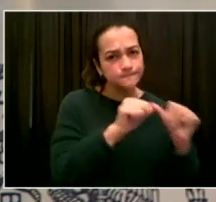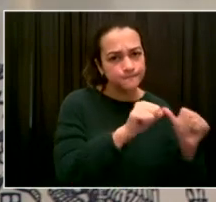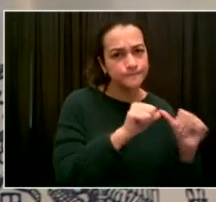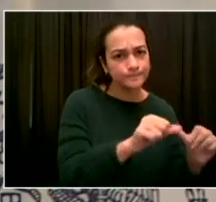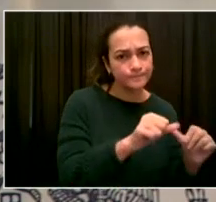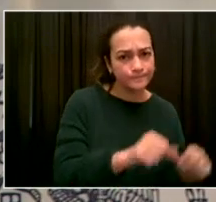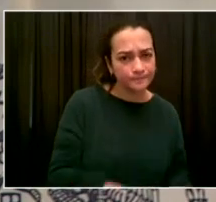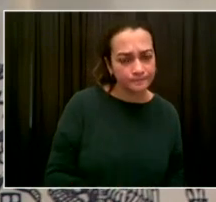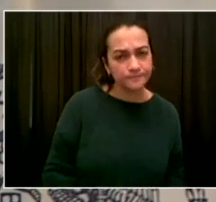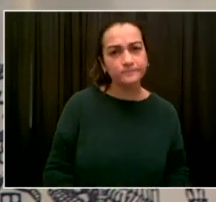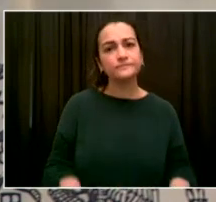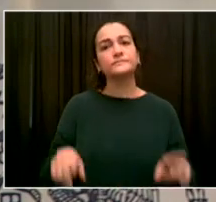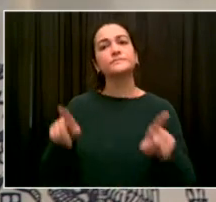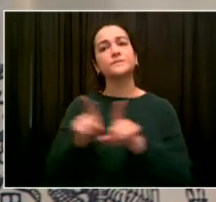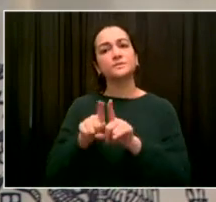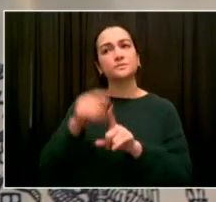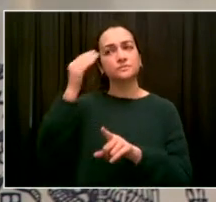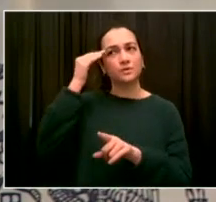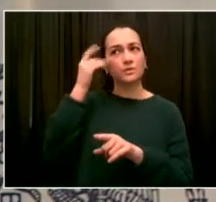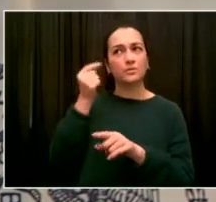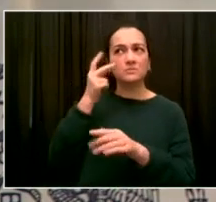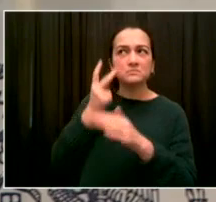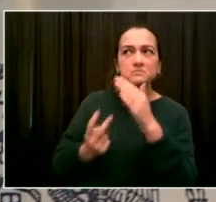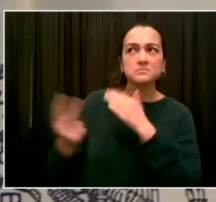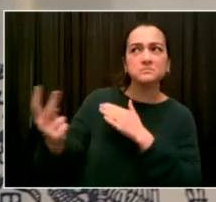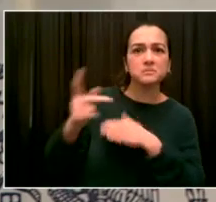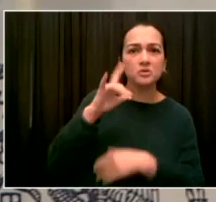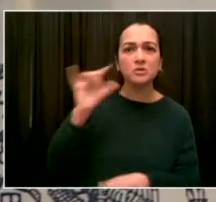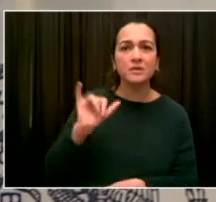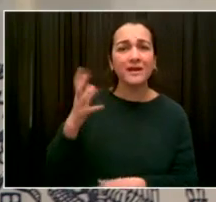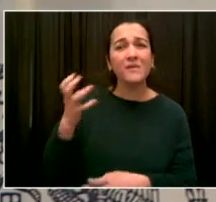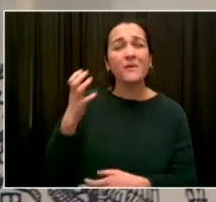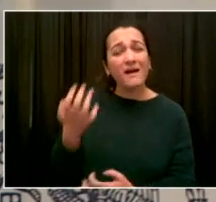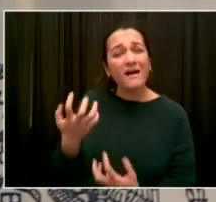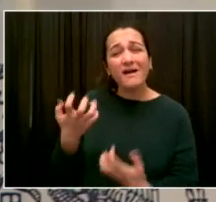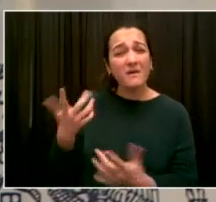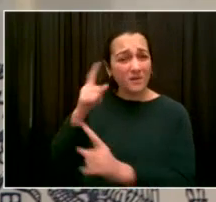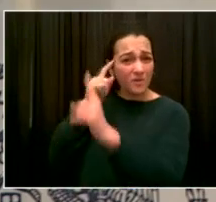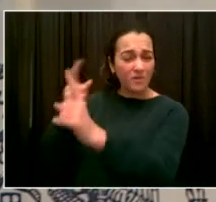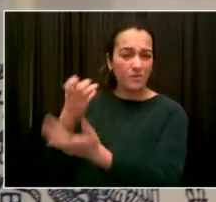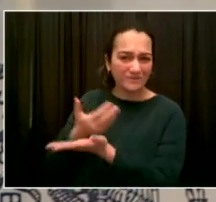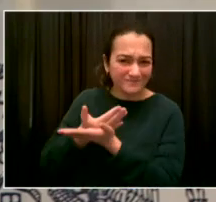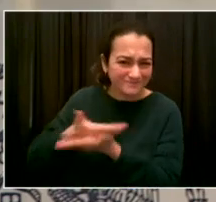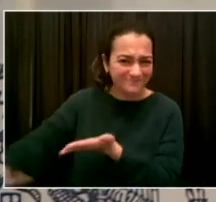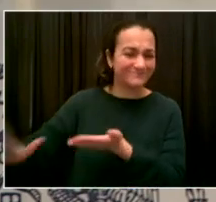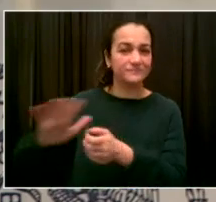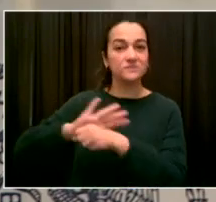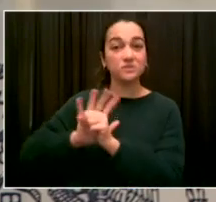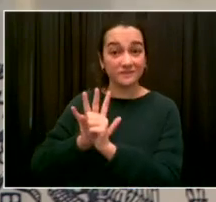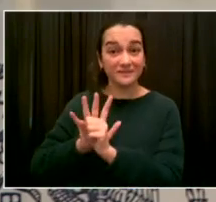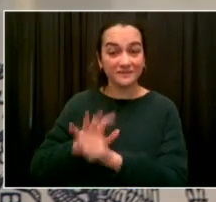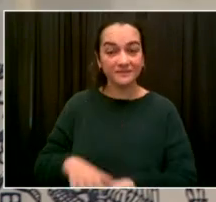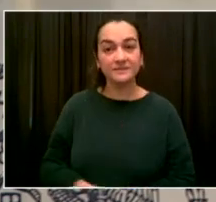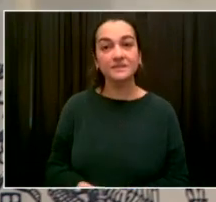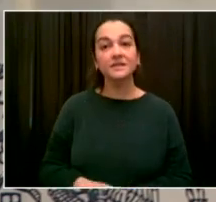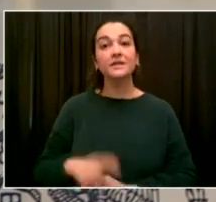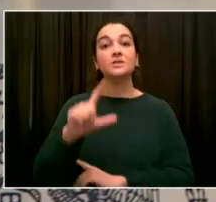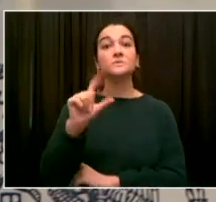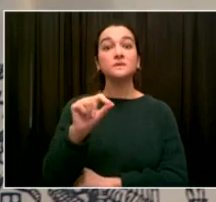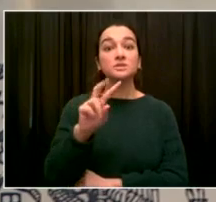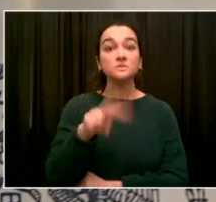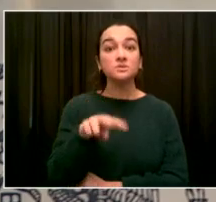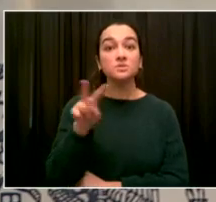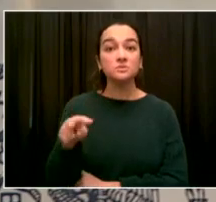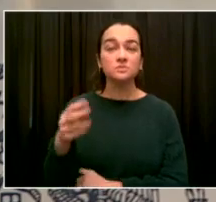vaccinated, we know the COVID era will end. We have powerful tools we're using to get everyone vaccinated, like our private sector vaccine mandate starting on